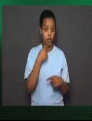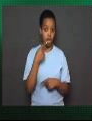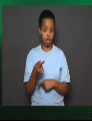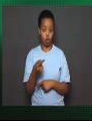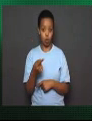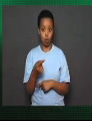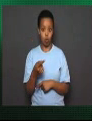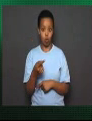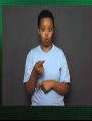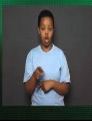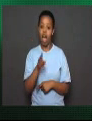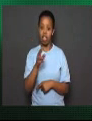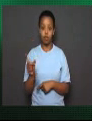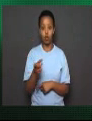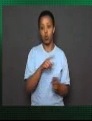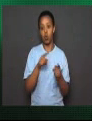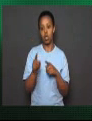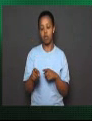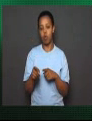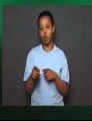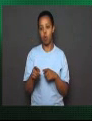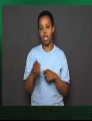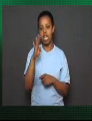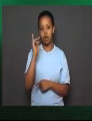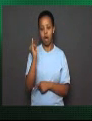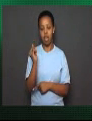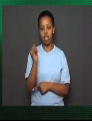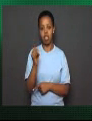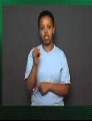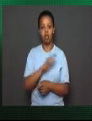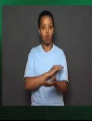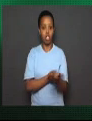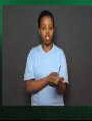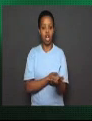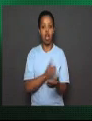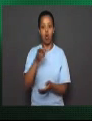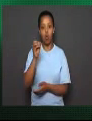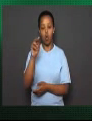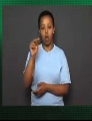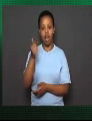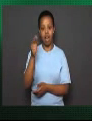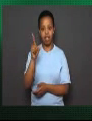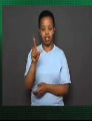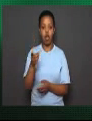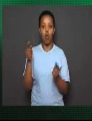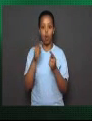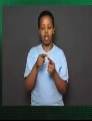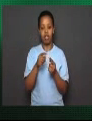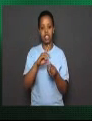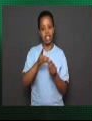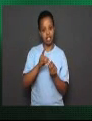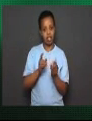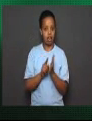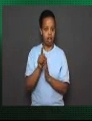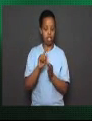activated, the bipotential gonad develops into testes, so the embryo